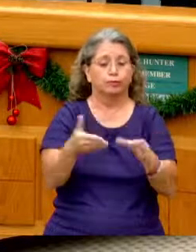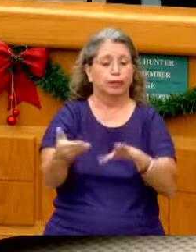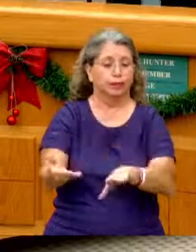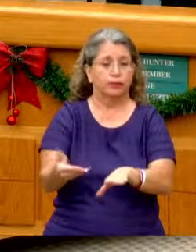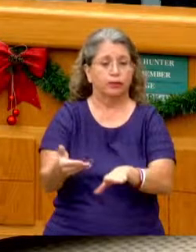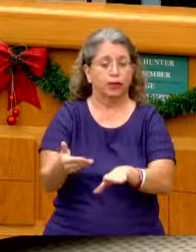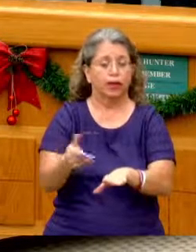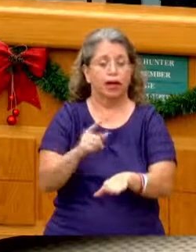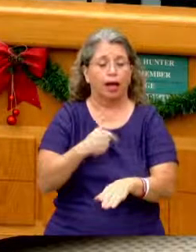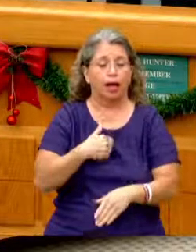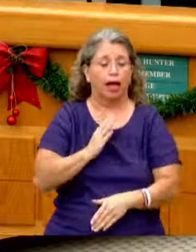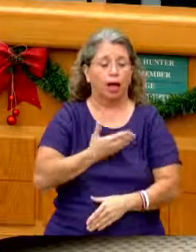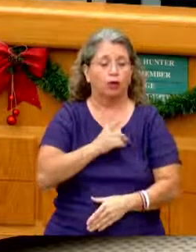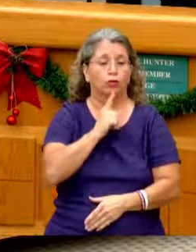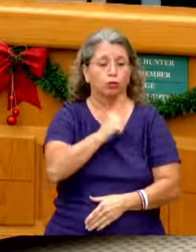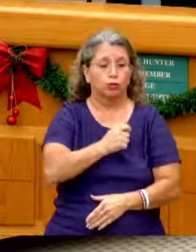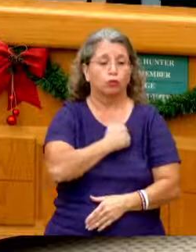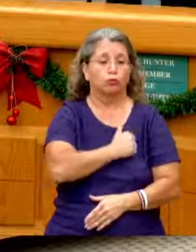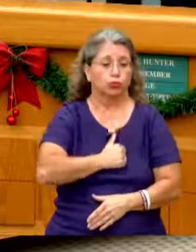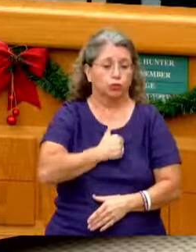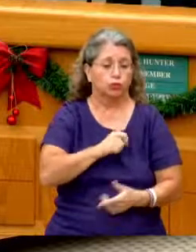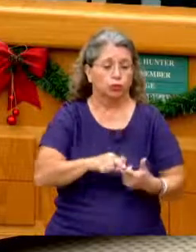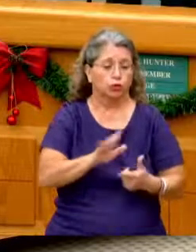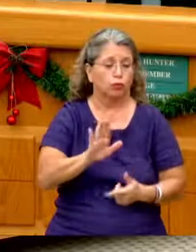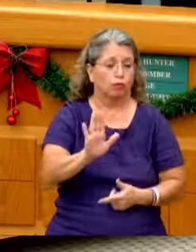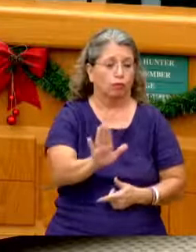condolences do go out to those family members.